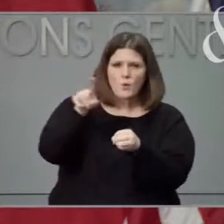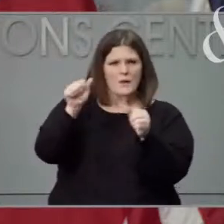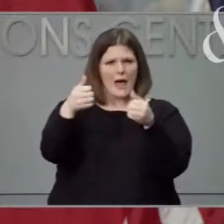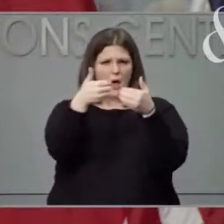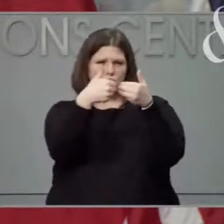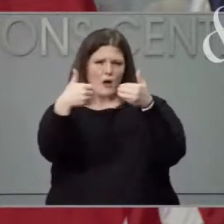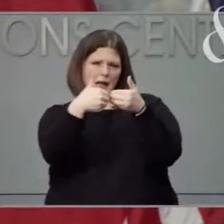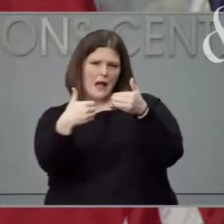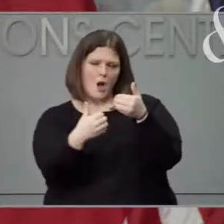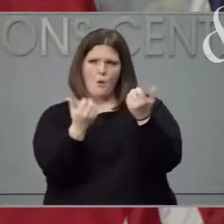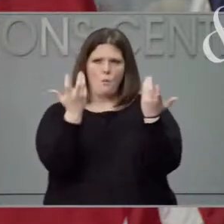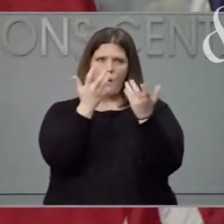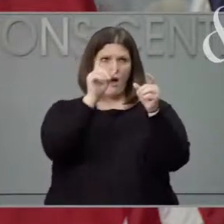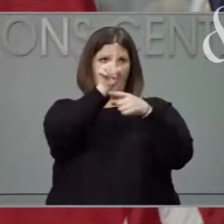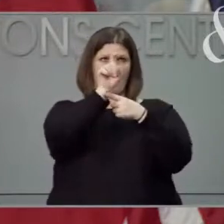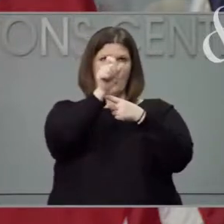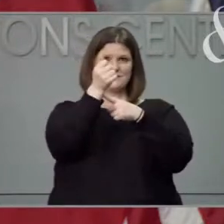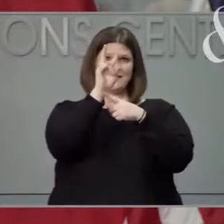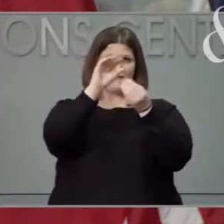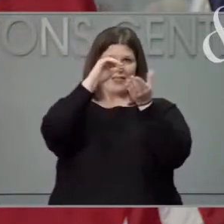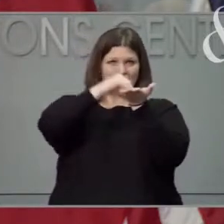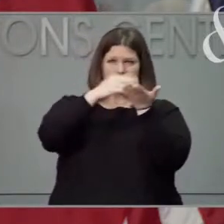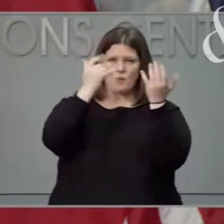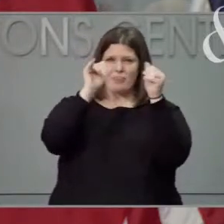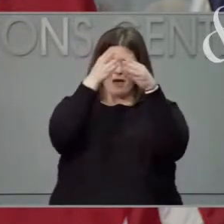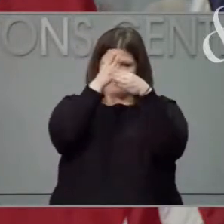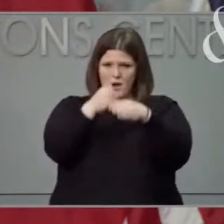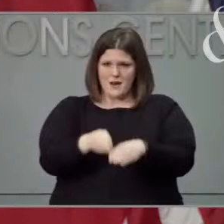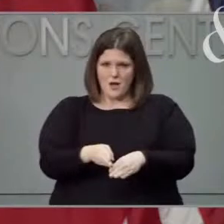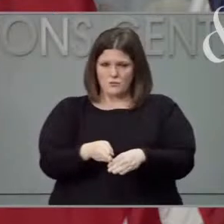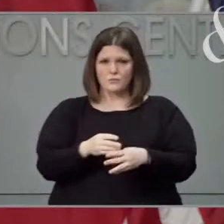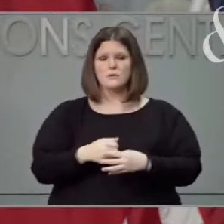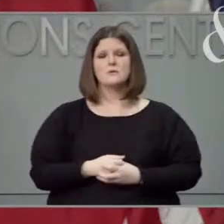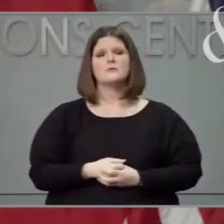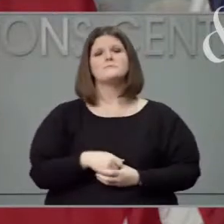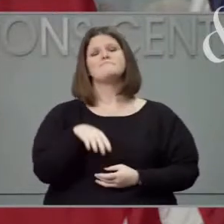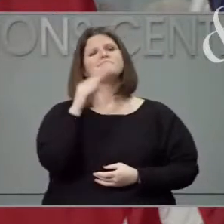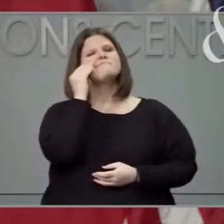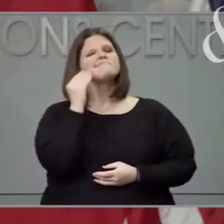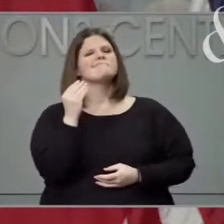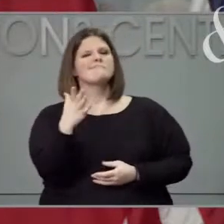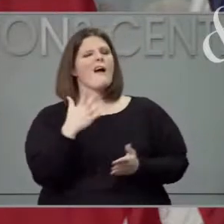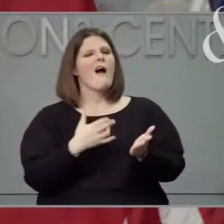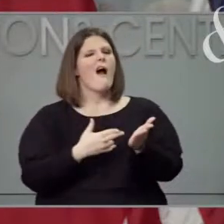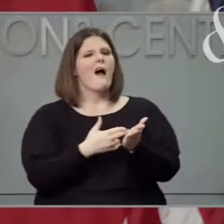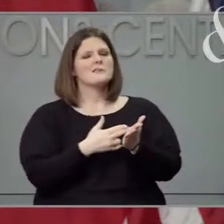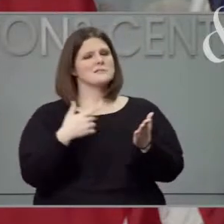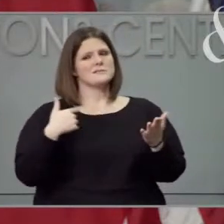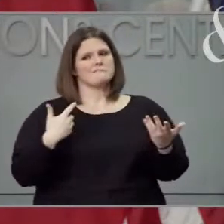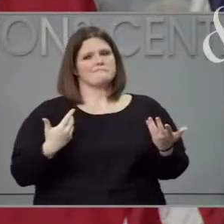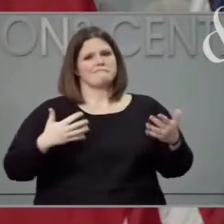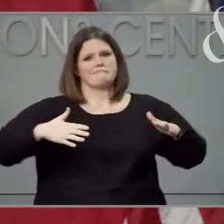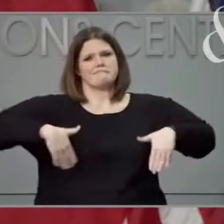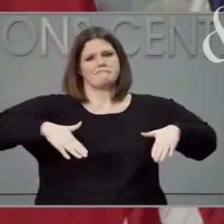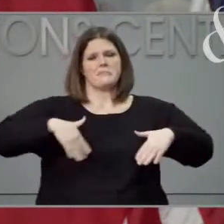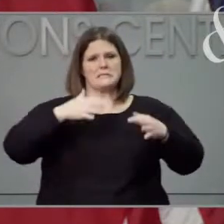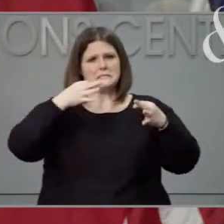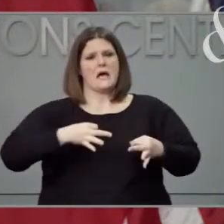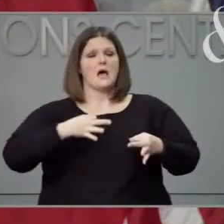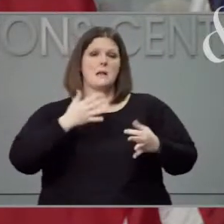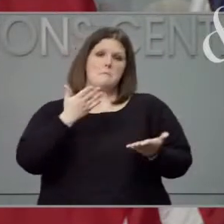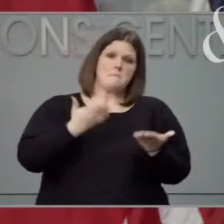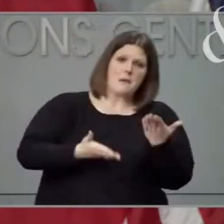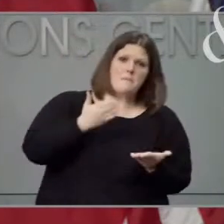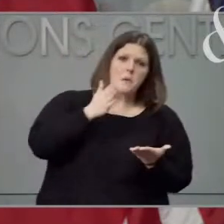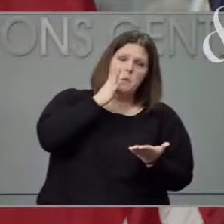out as the number fluctuates? Honestly, we haven't had a conversation of whether we'll detail it to that degree.